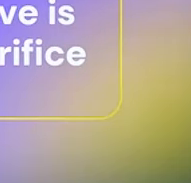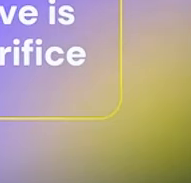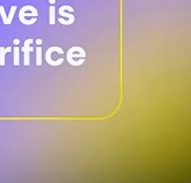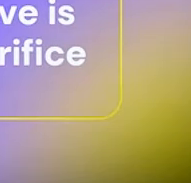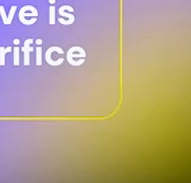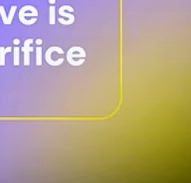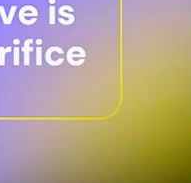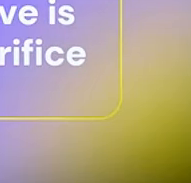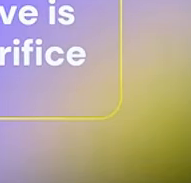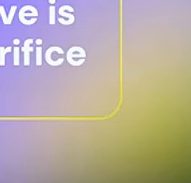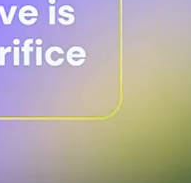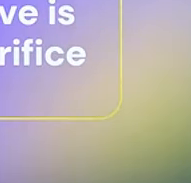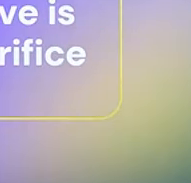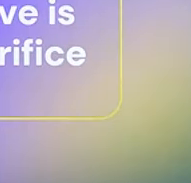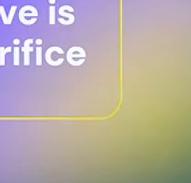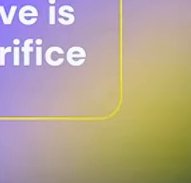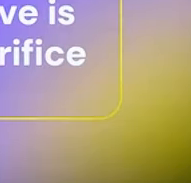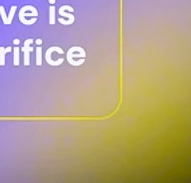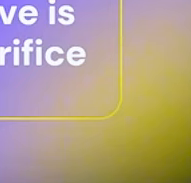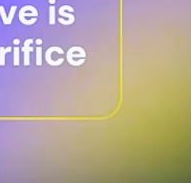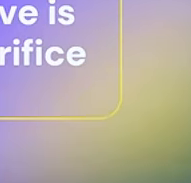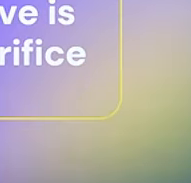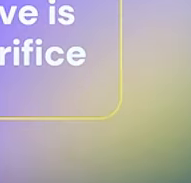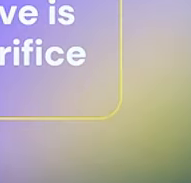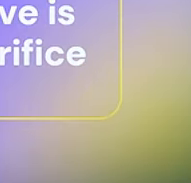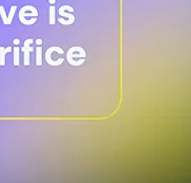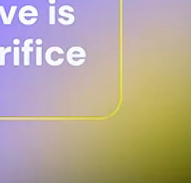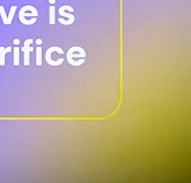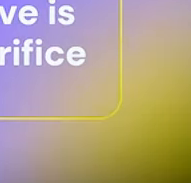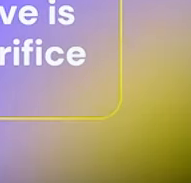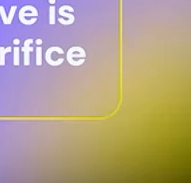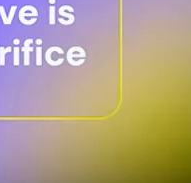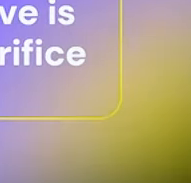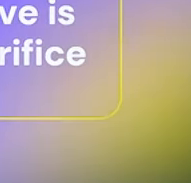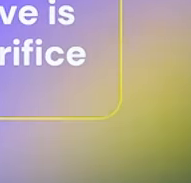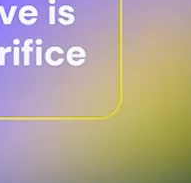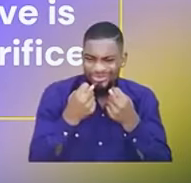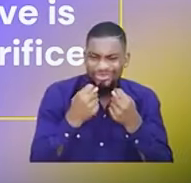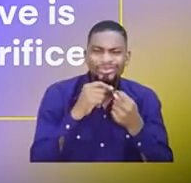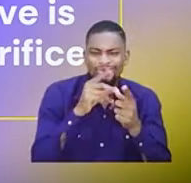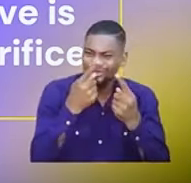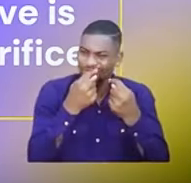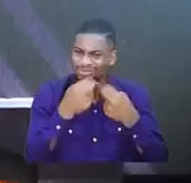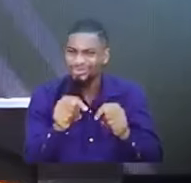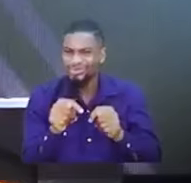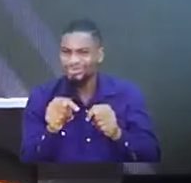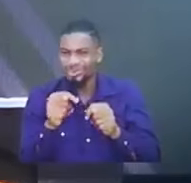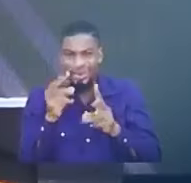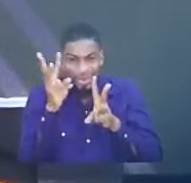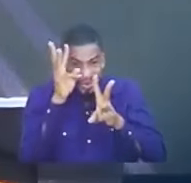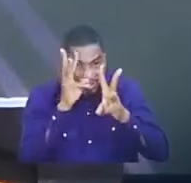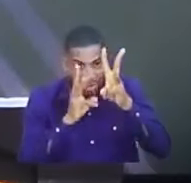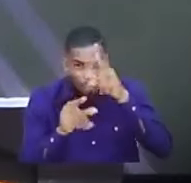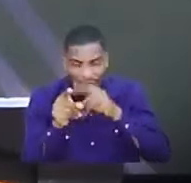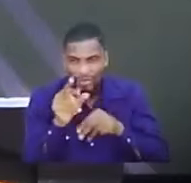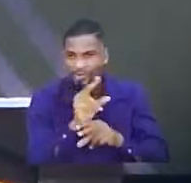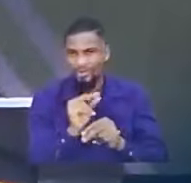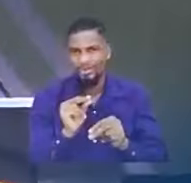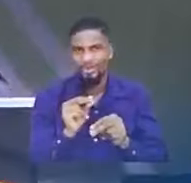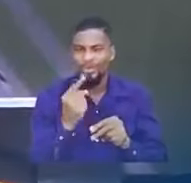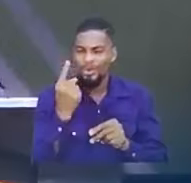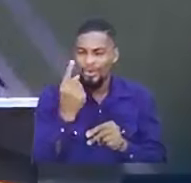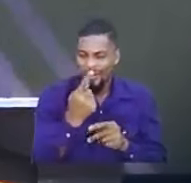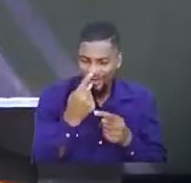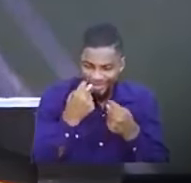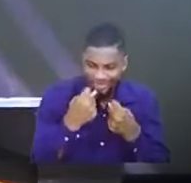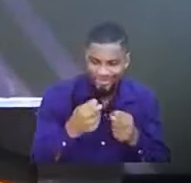will not even try to do all these kind of things with you. No. Love is sacrifice. They have all